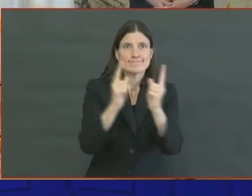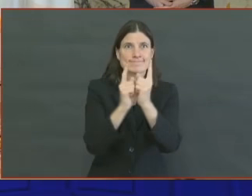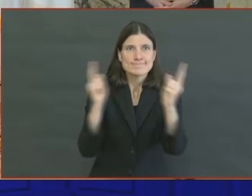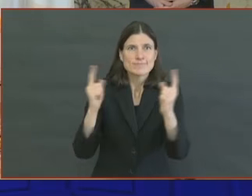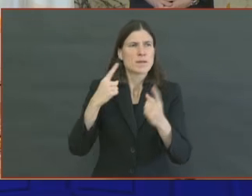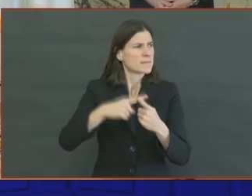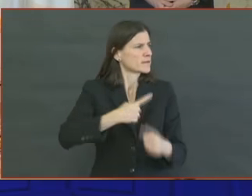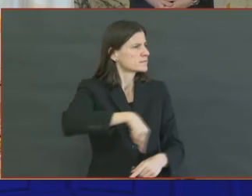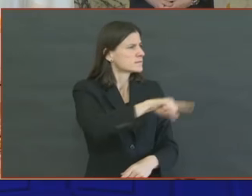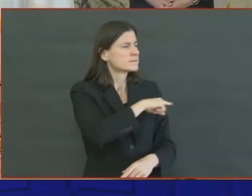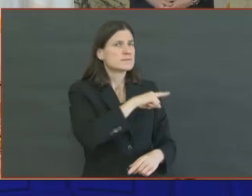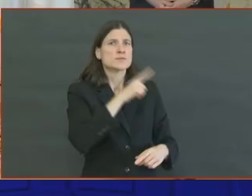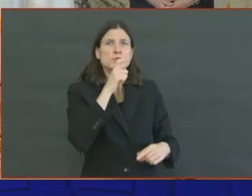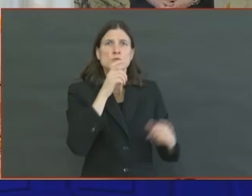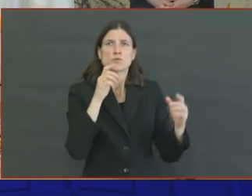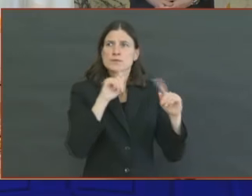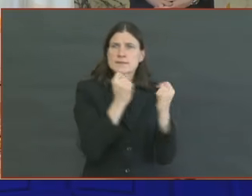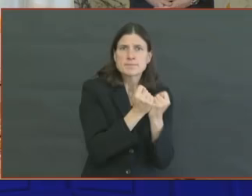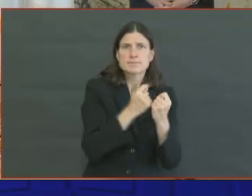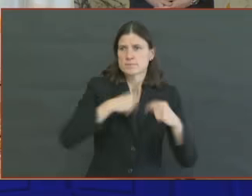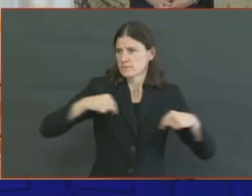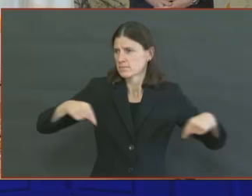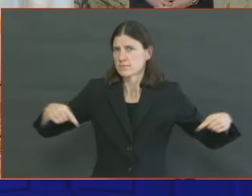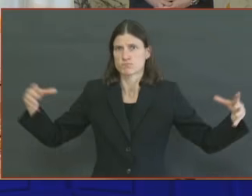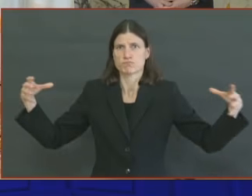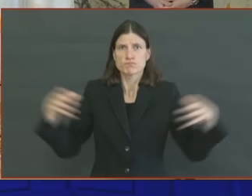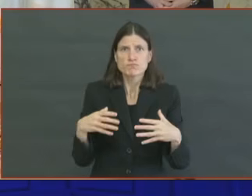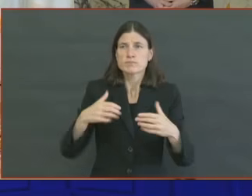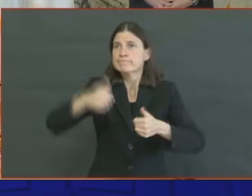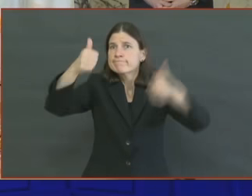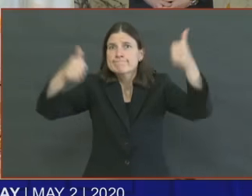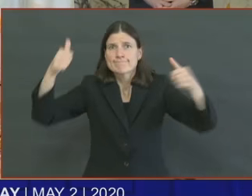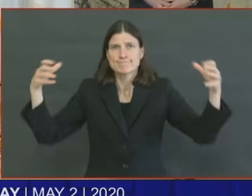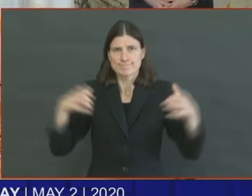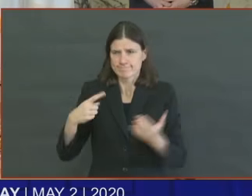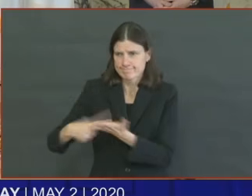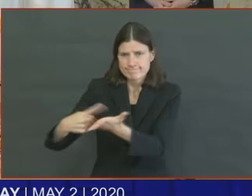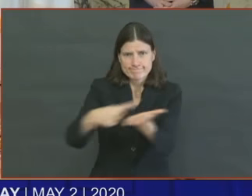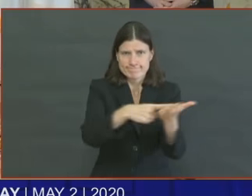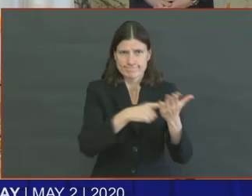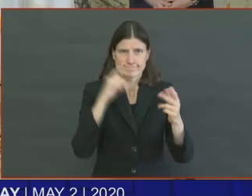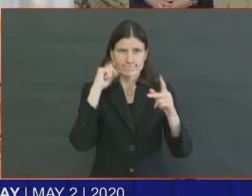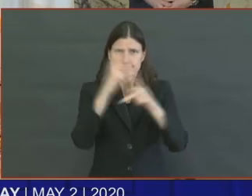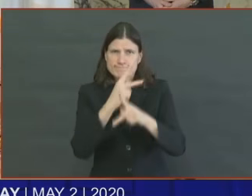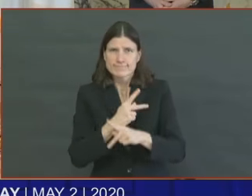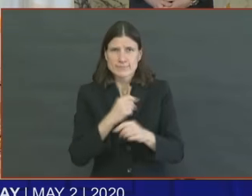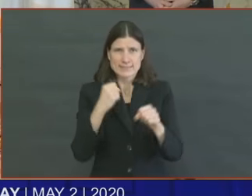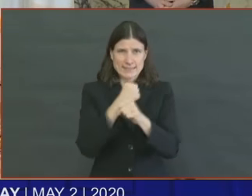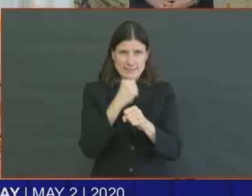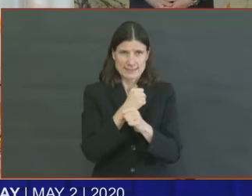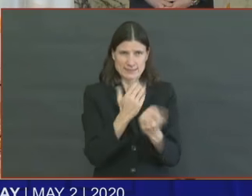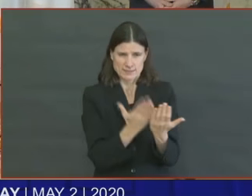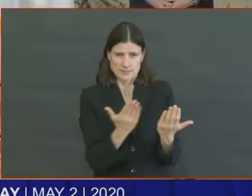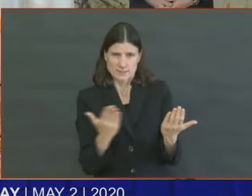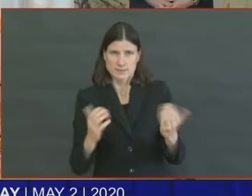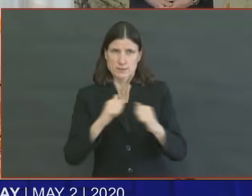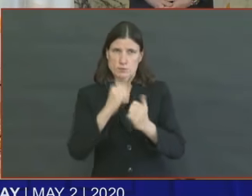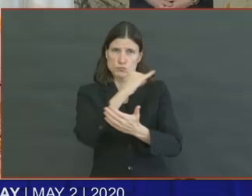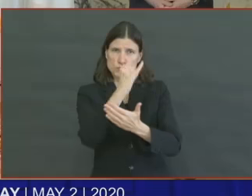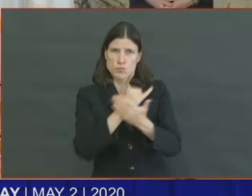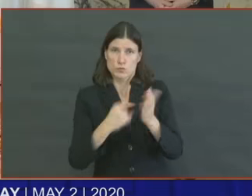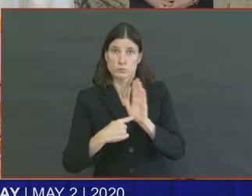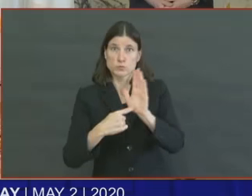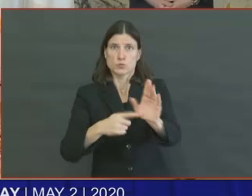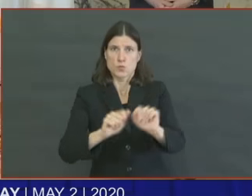want to say thank you to all of you. Partnerships and collaboration are the foundation of our response. That